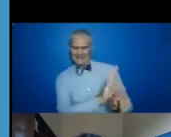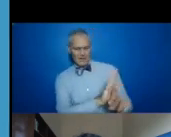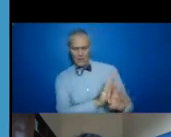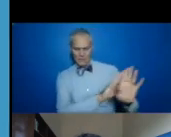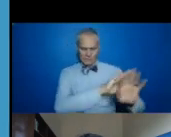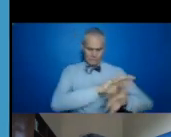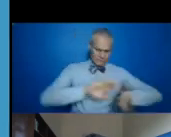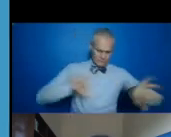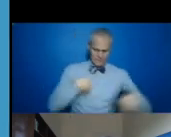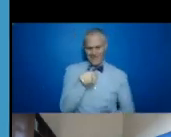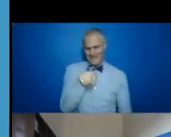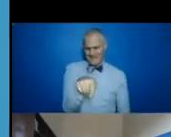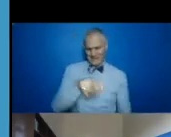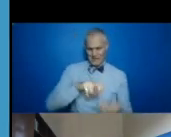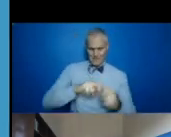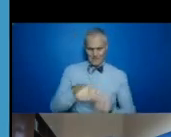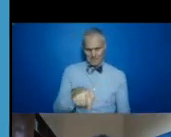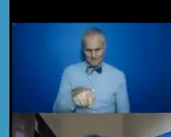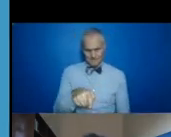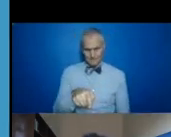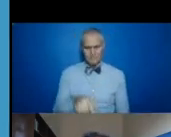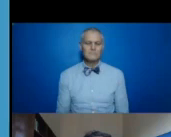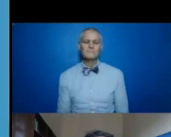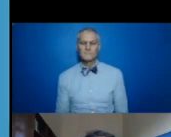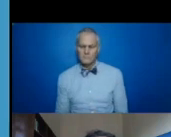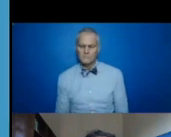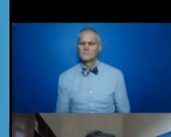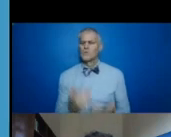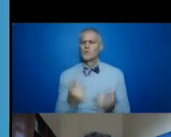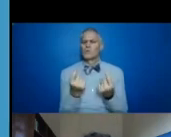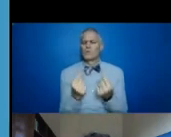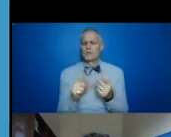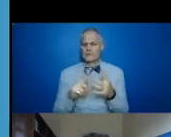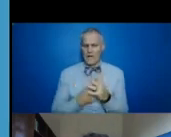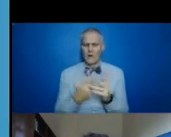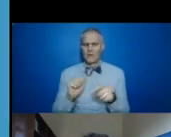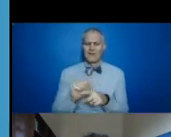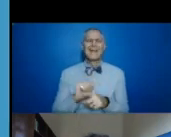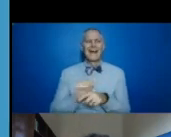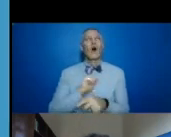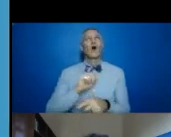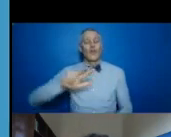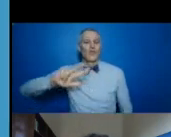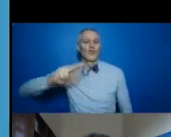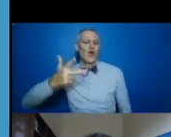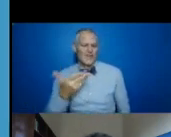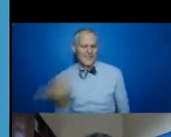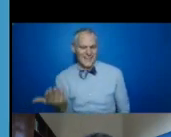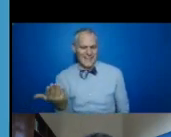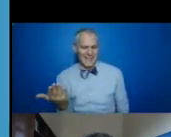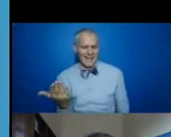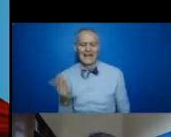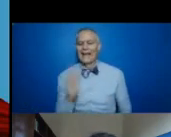is the problem. And in order to do this, we usually start by practicing with a third thing, something like a piece of